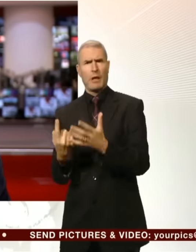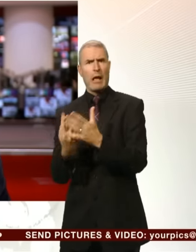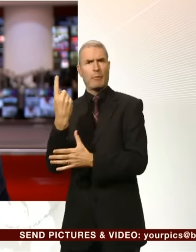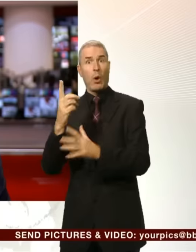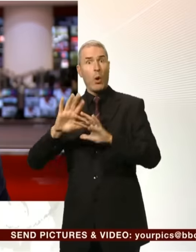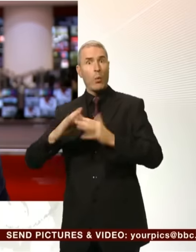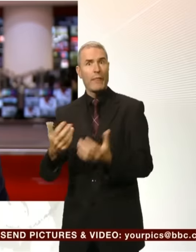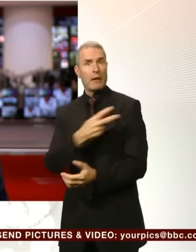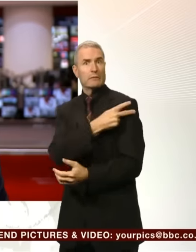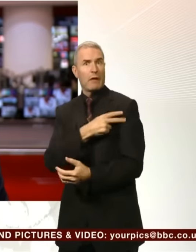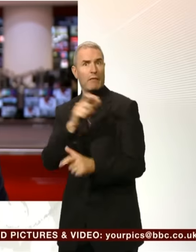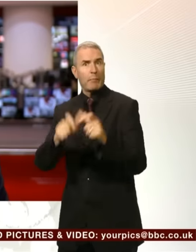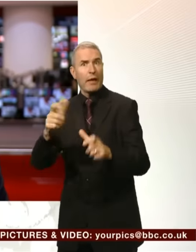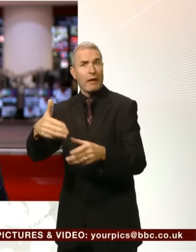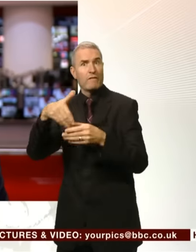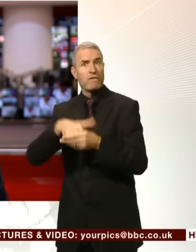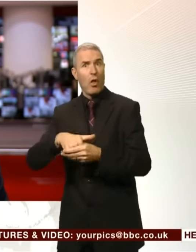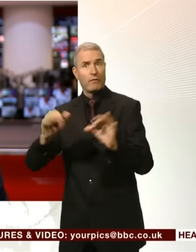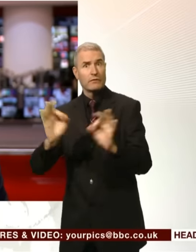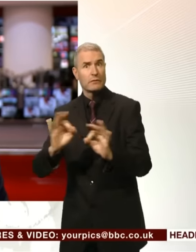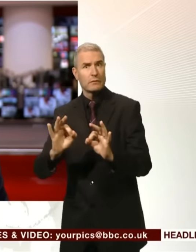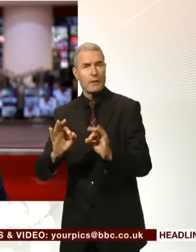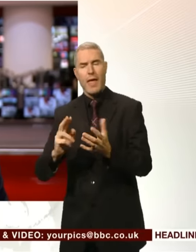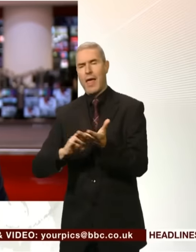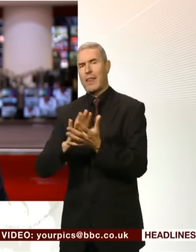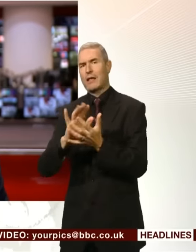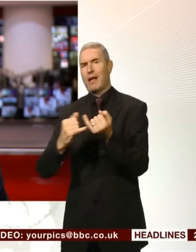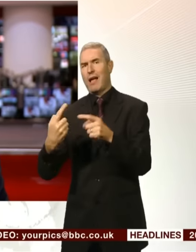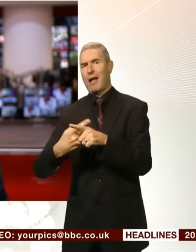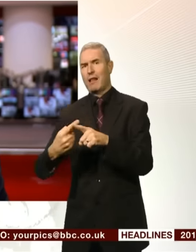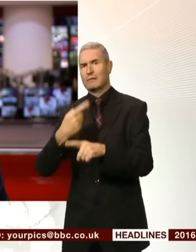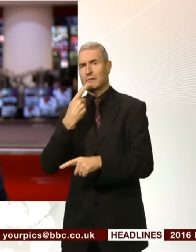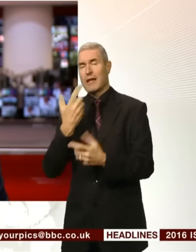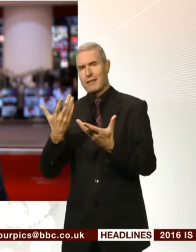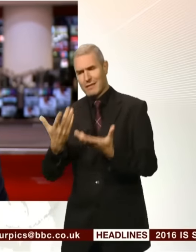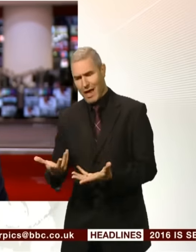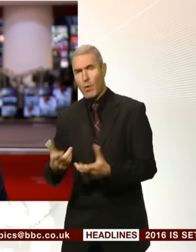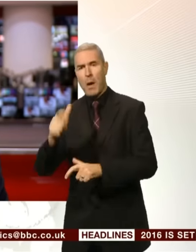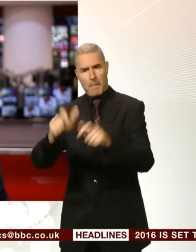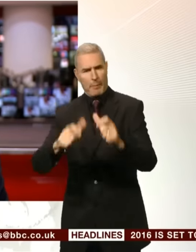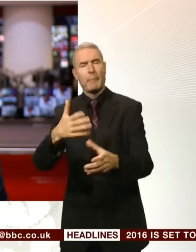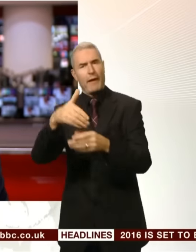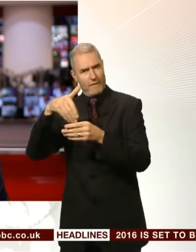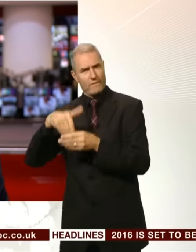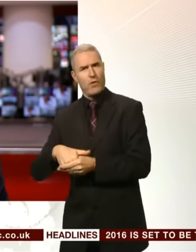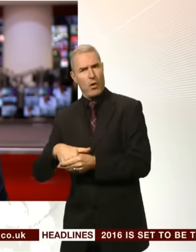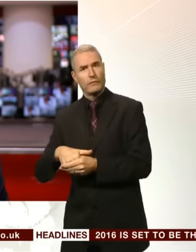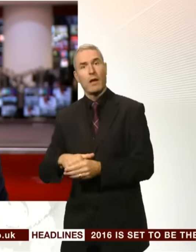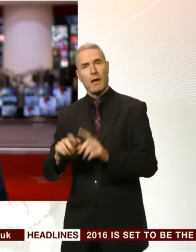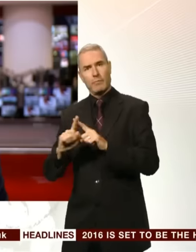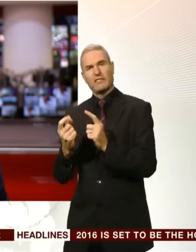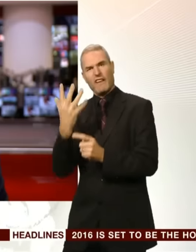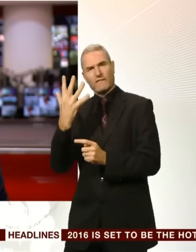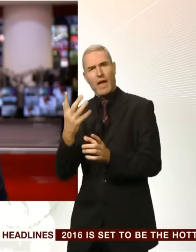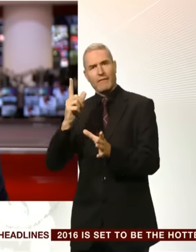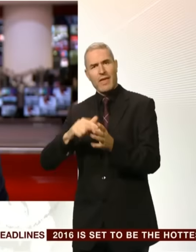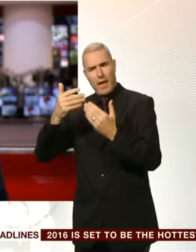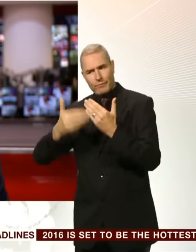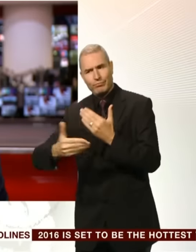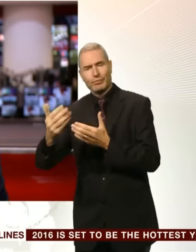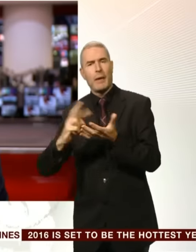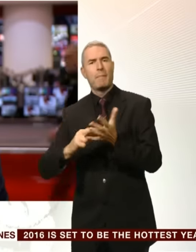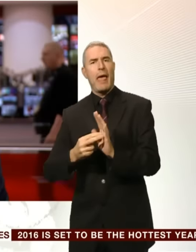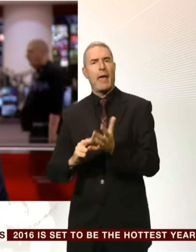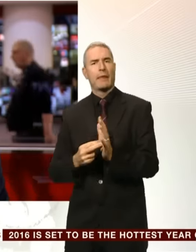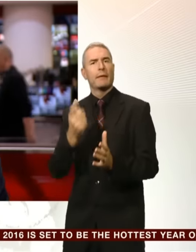frontline staff or patients. NHS England says now is the time for the public to get involved in what it calls its five-year plan. Our